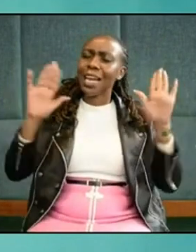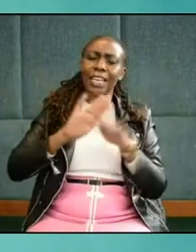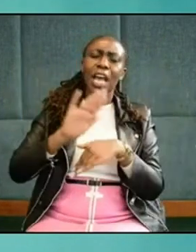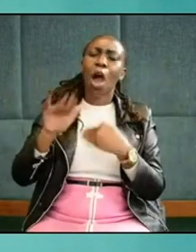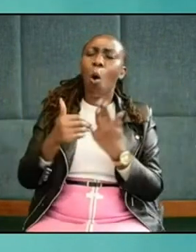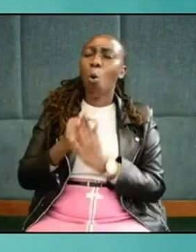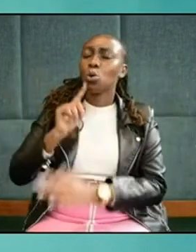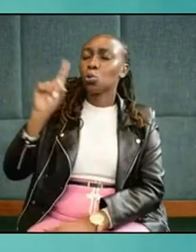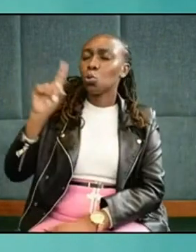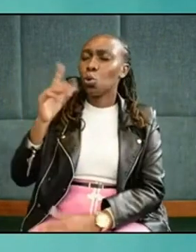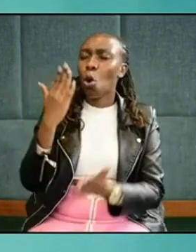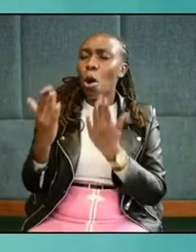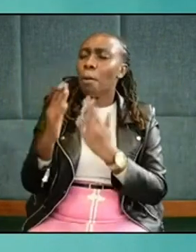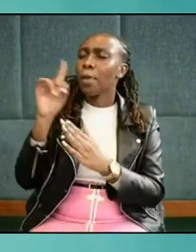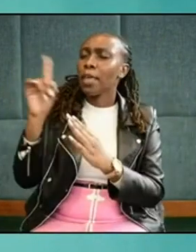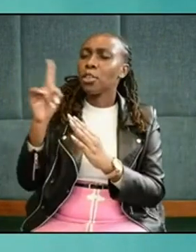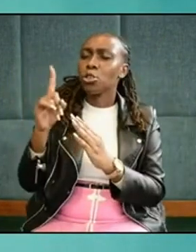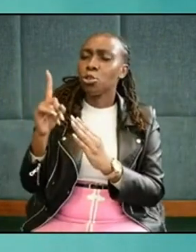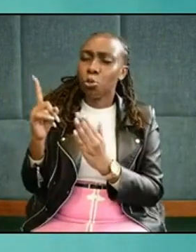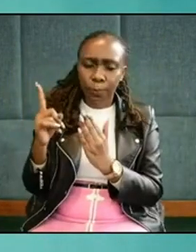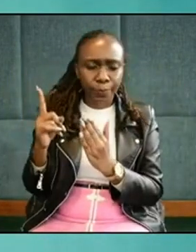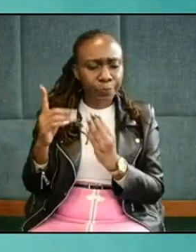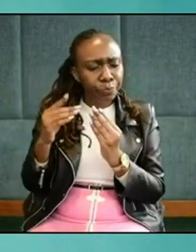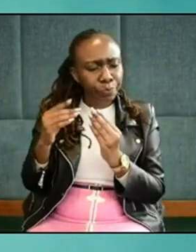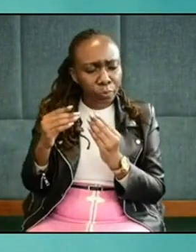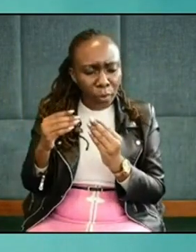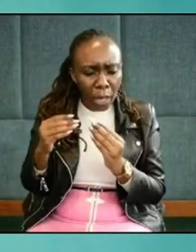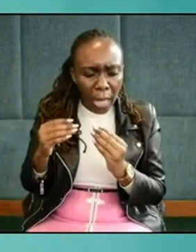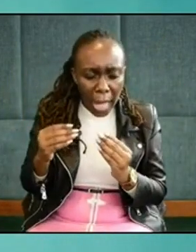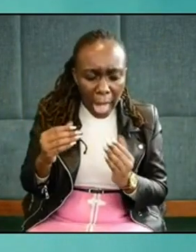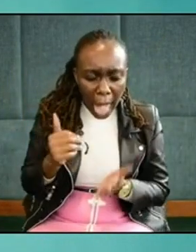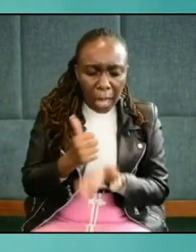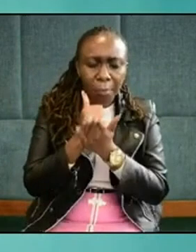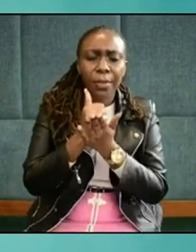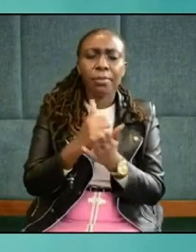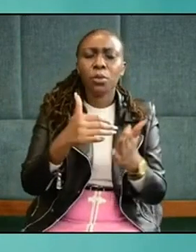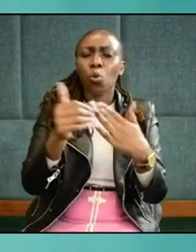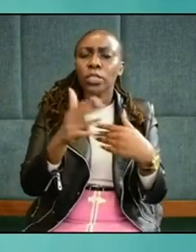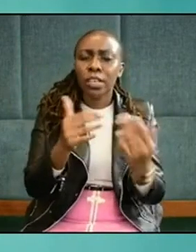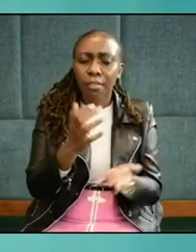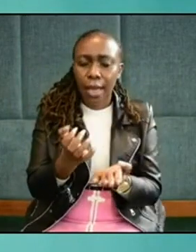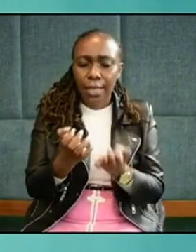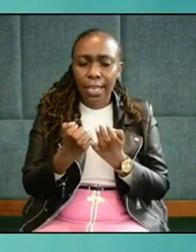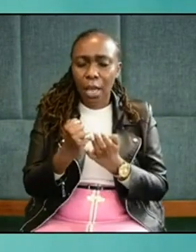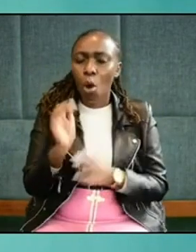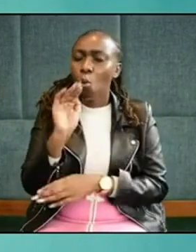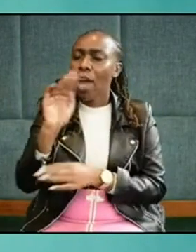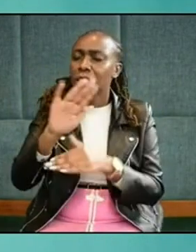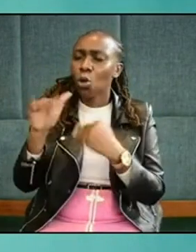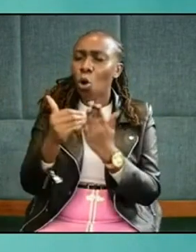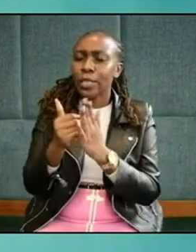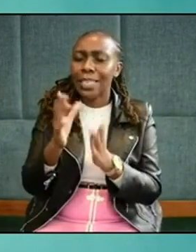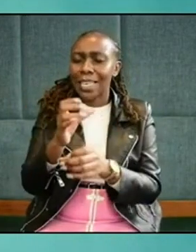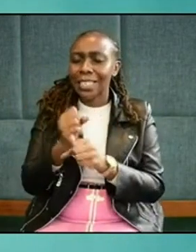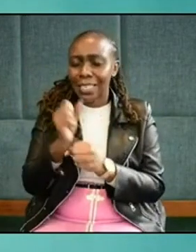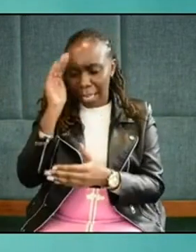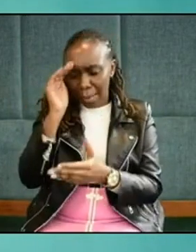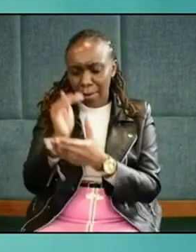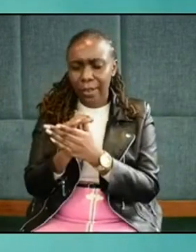all unto you. May you meet each and every one of them at their point of need. For this we ask, trusting